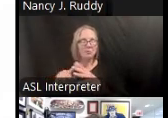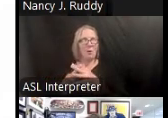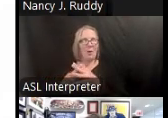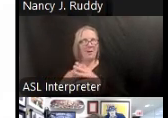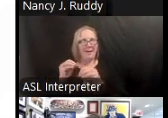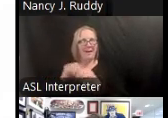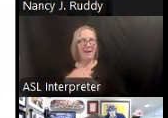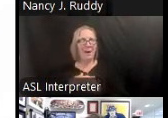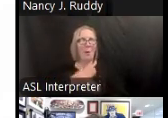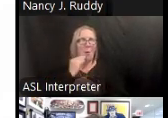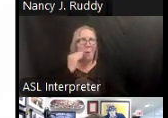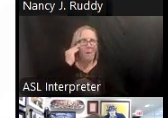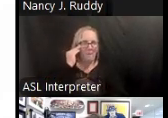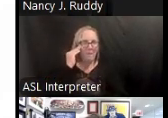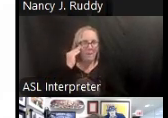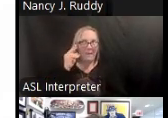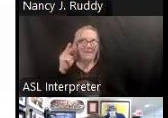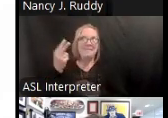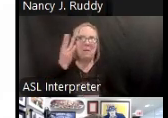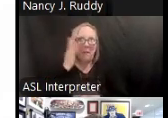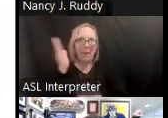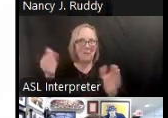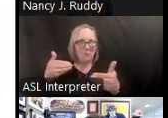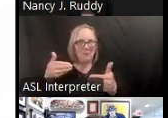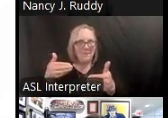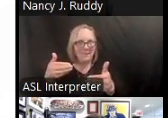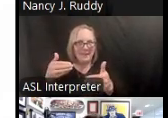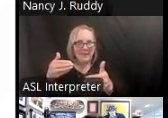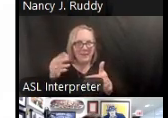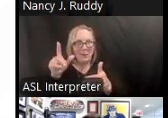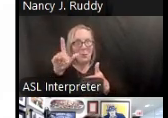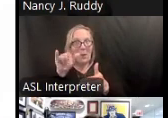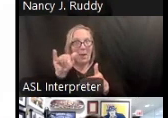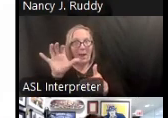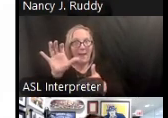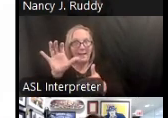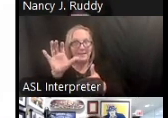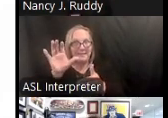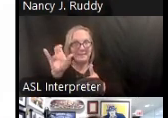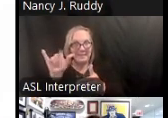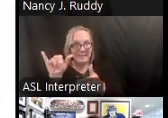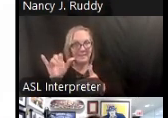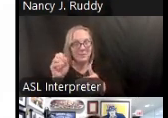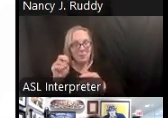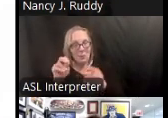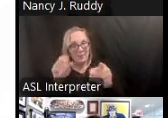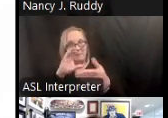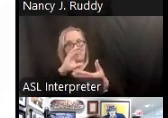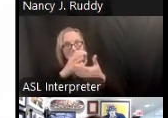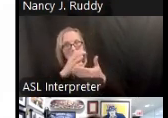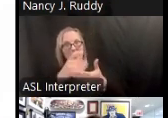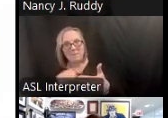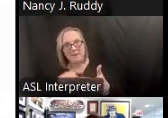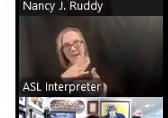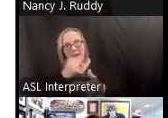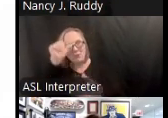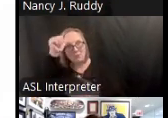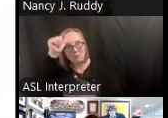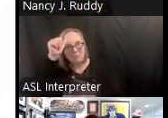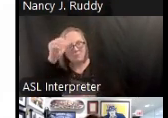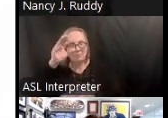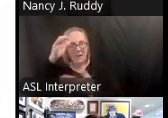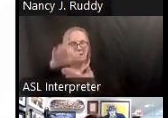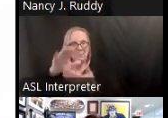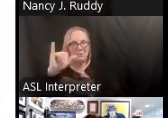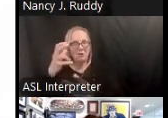City 38 years ago. So this slide has John and I in our offices, and Dara convinced me to